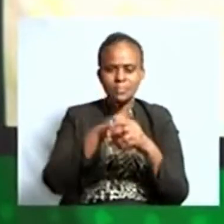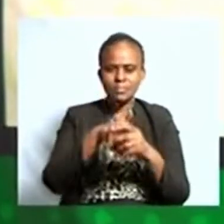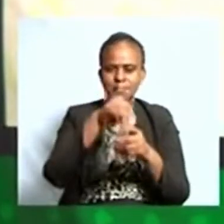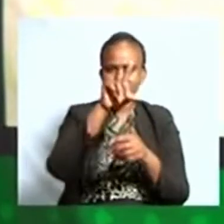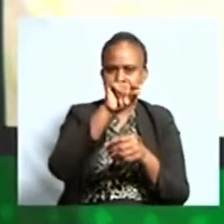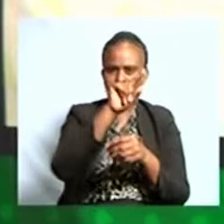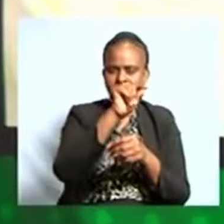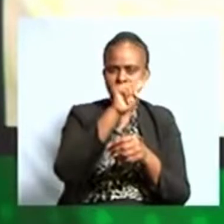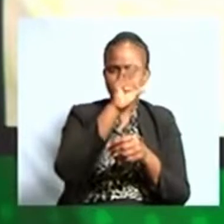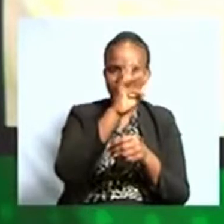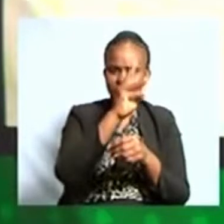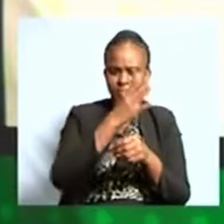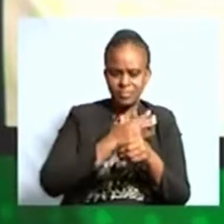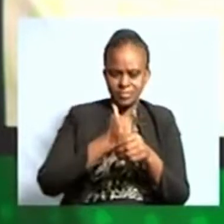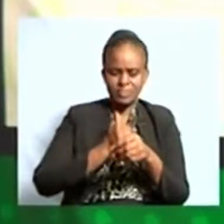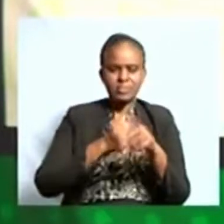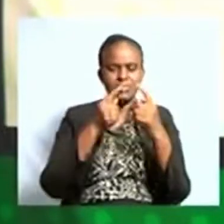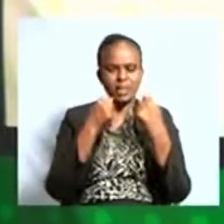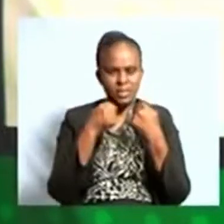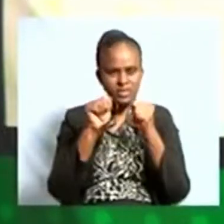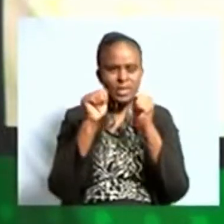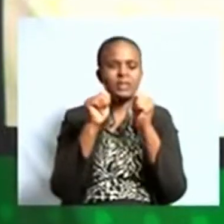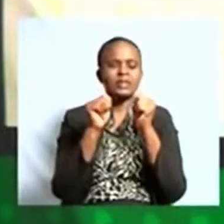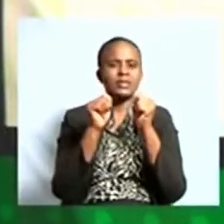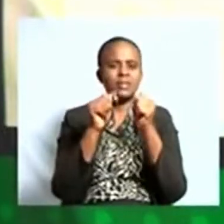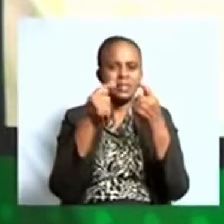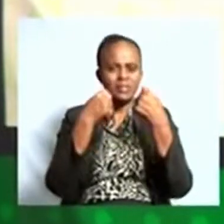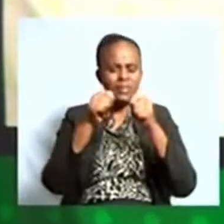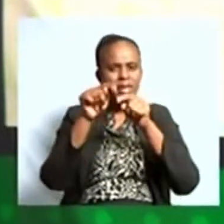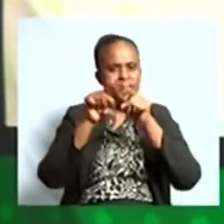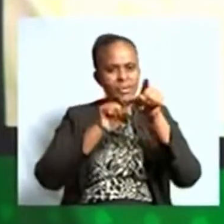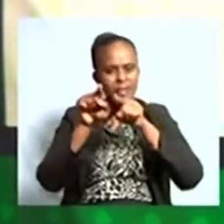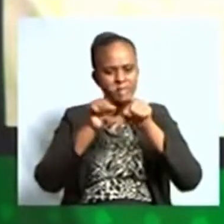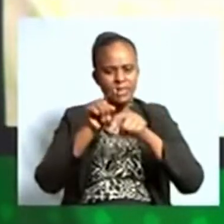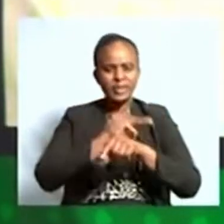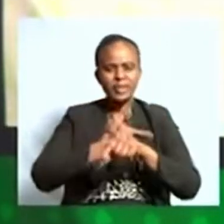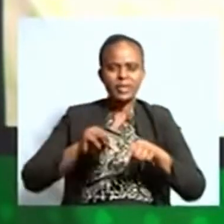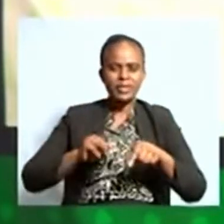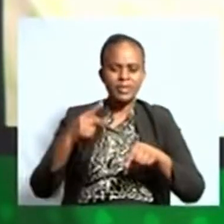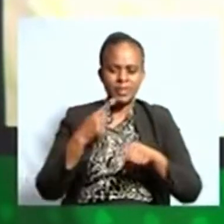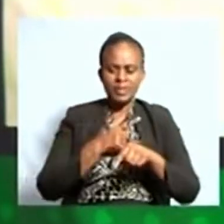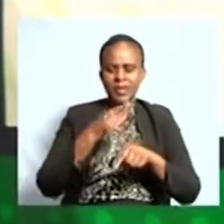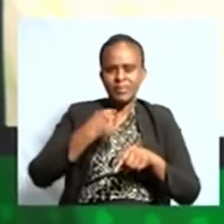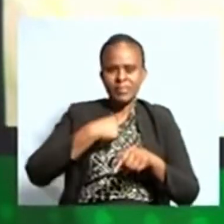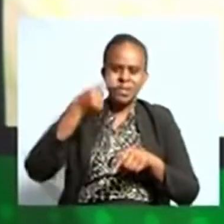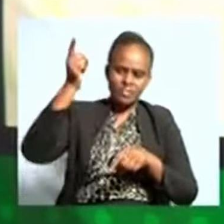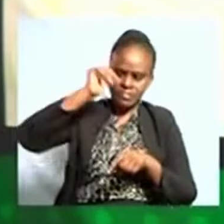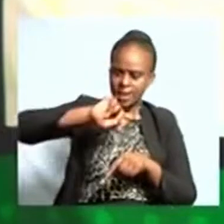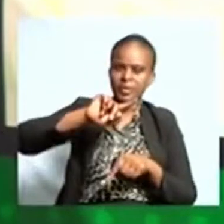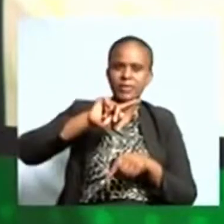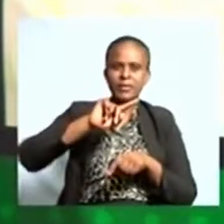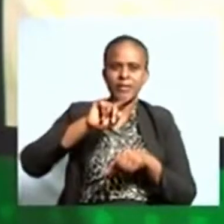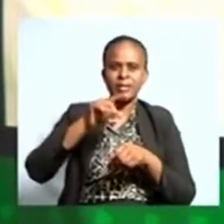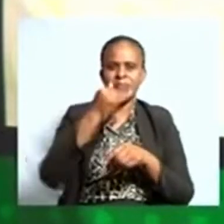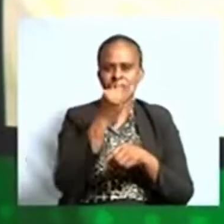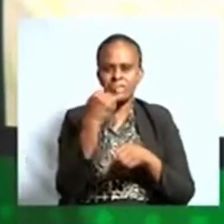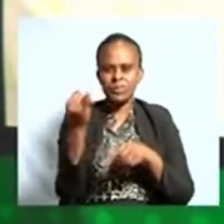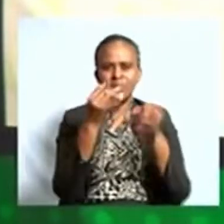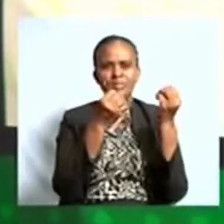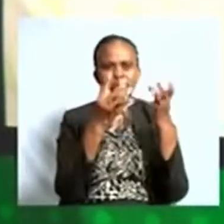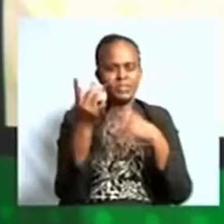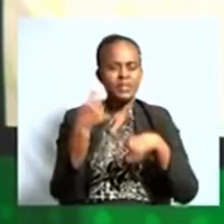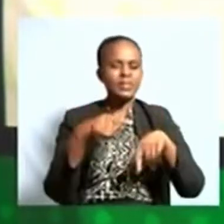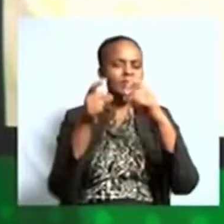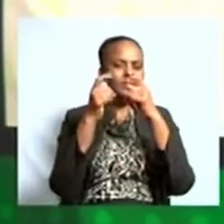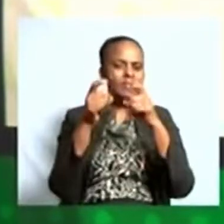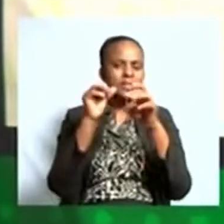2016, I attempted to contest as Member of Parliament. I wasn't successful. And most of the issues, most of the